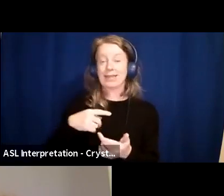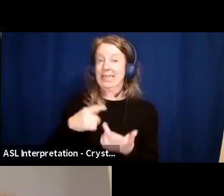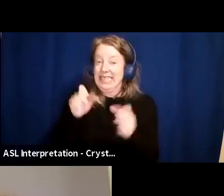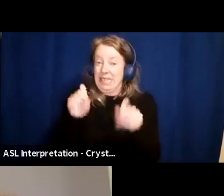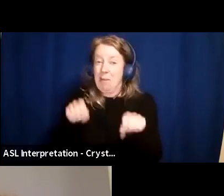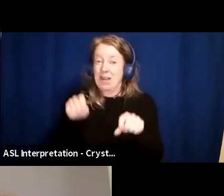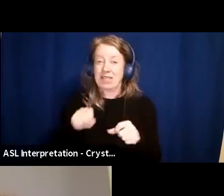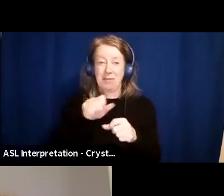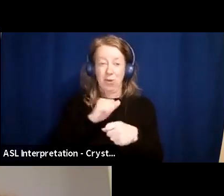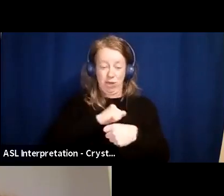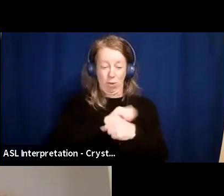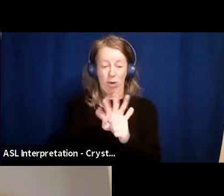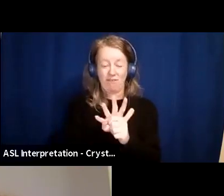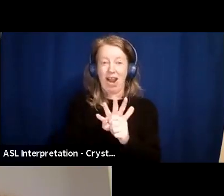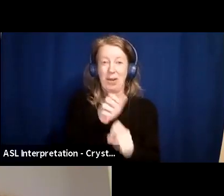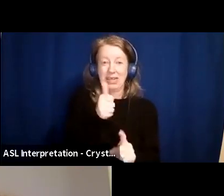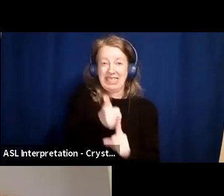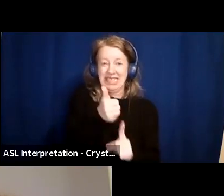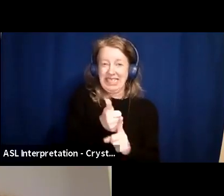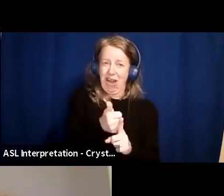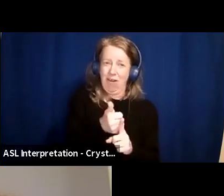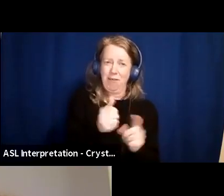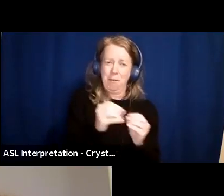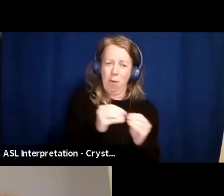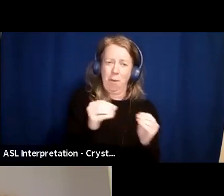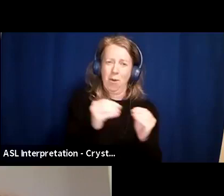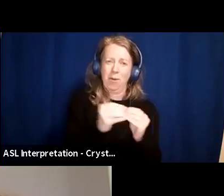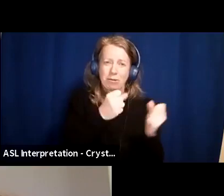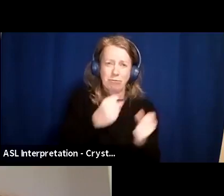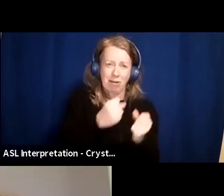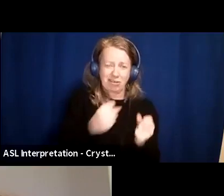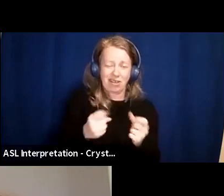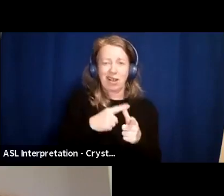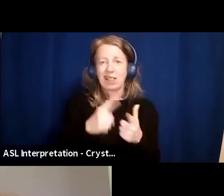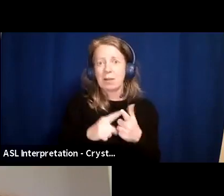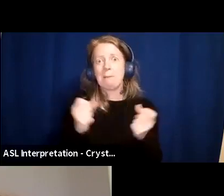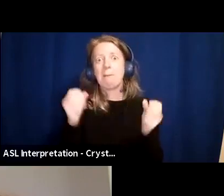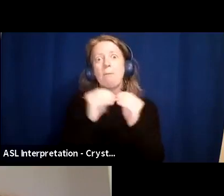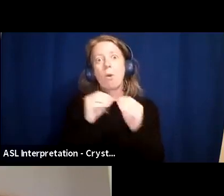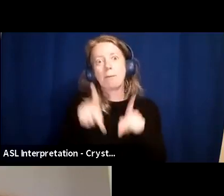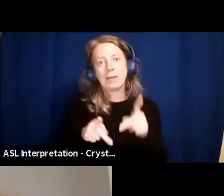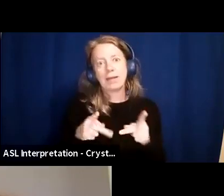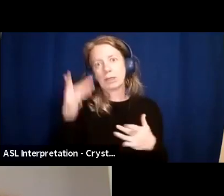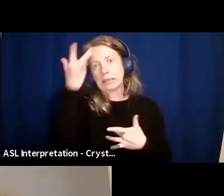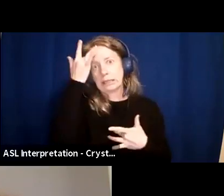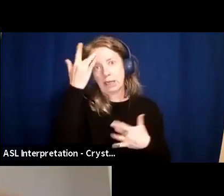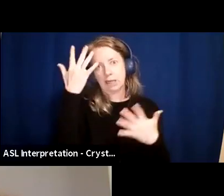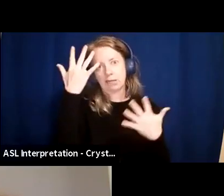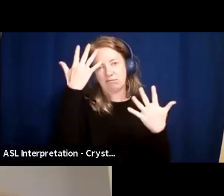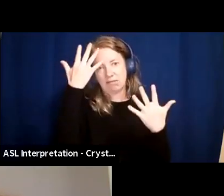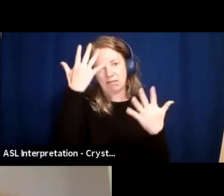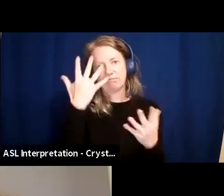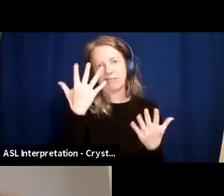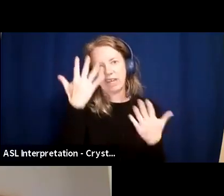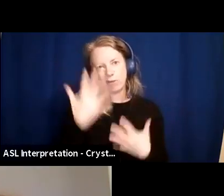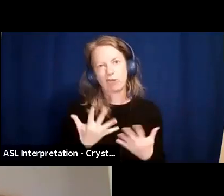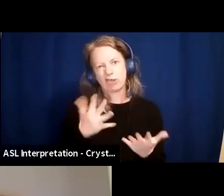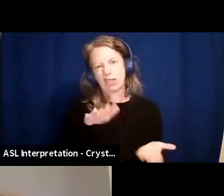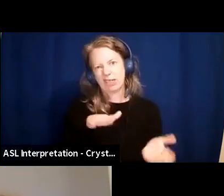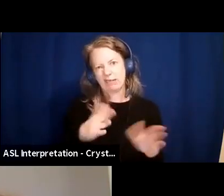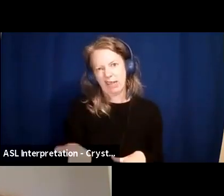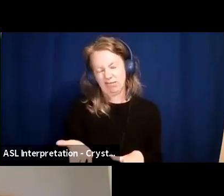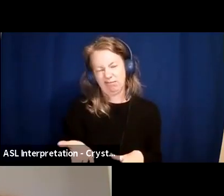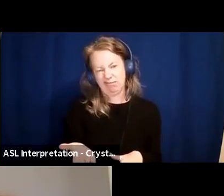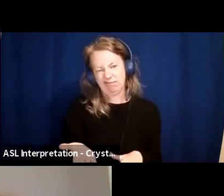and then people just unnecessarily dying and getting sick. Am I keeping up with y'all? Good,